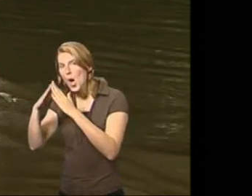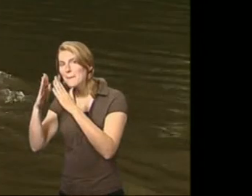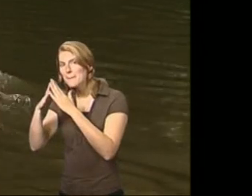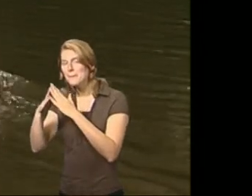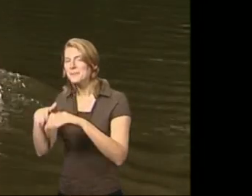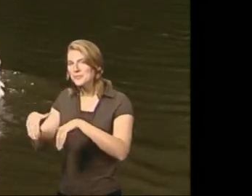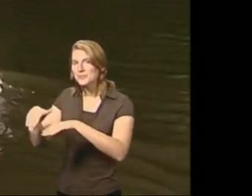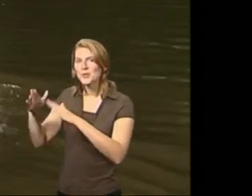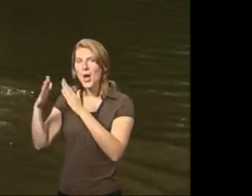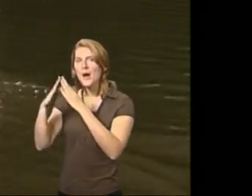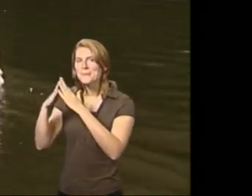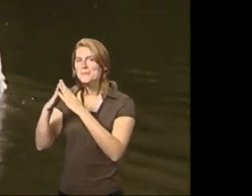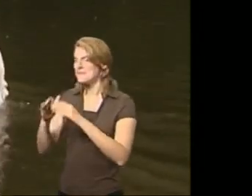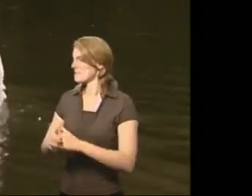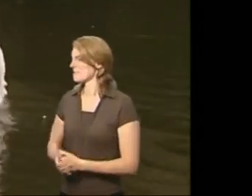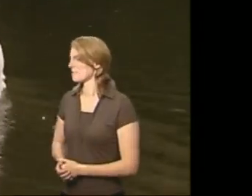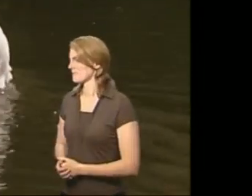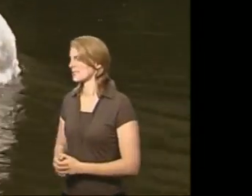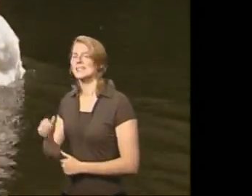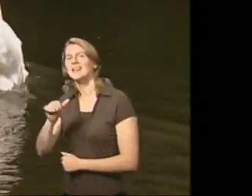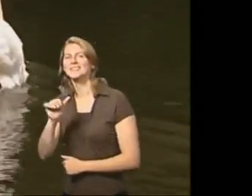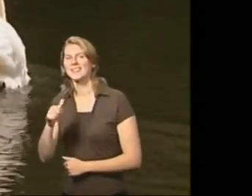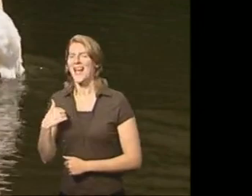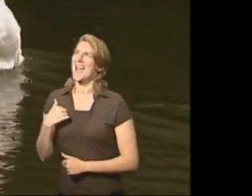Go home. Go home. Yes.